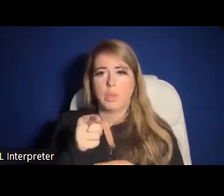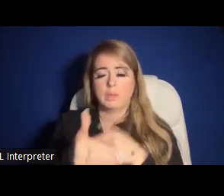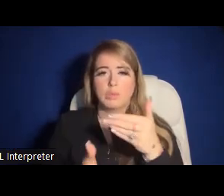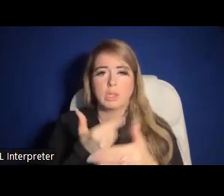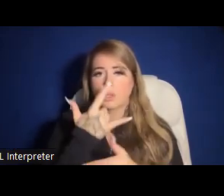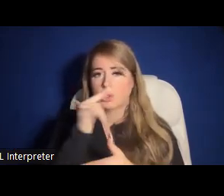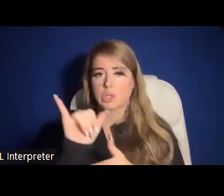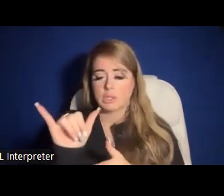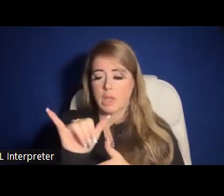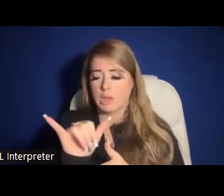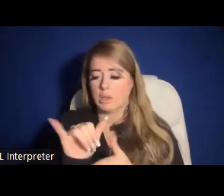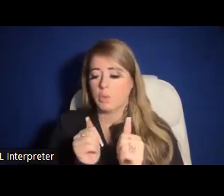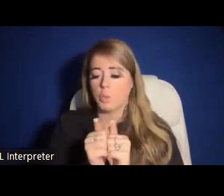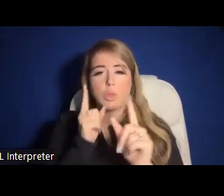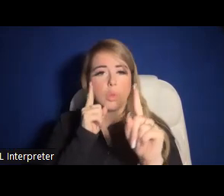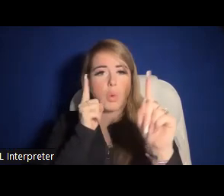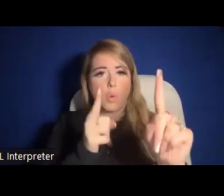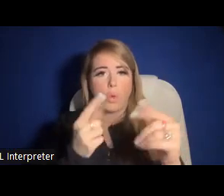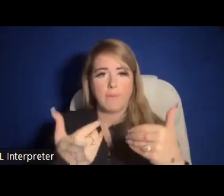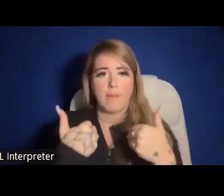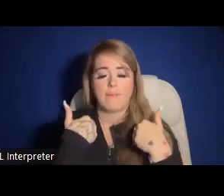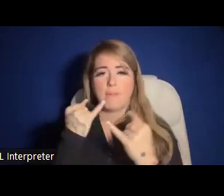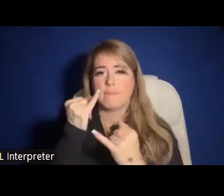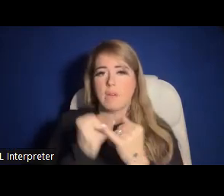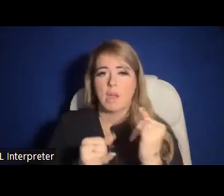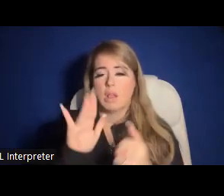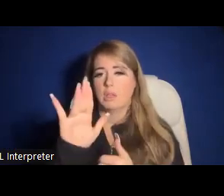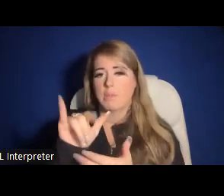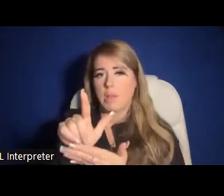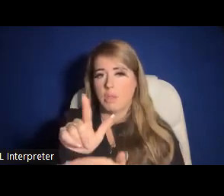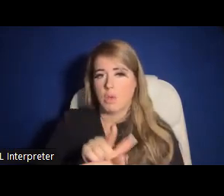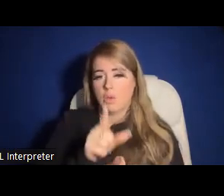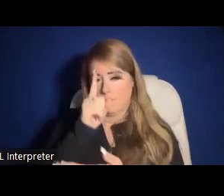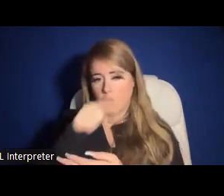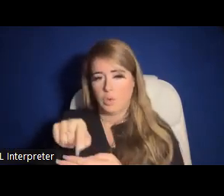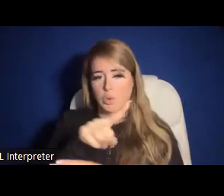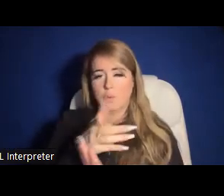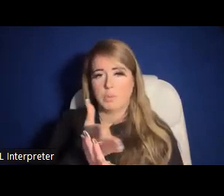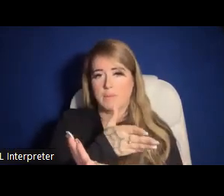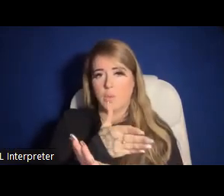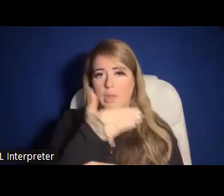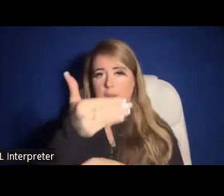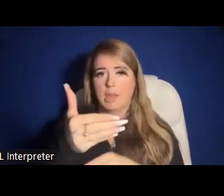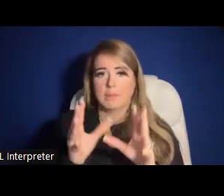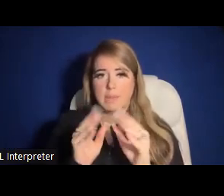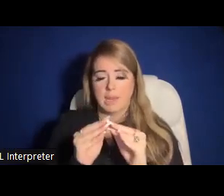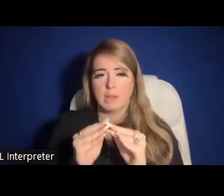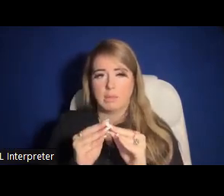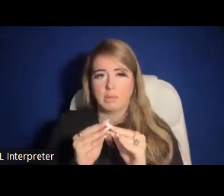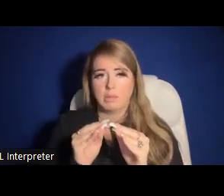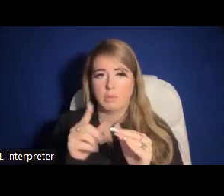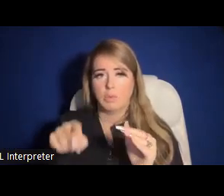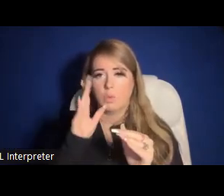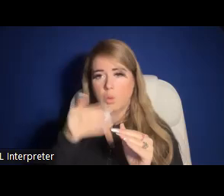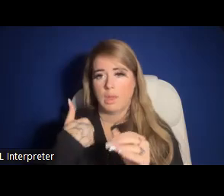like, with the goal of having finalized bylaws for you all prior to your next meeting that you'll have